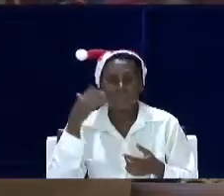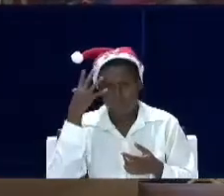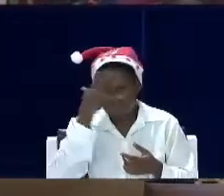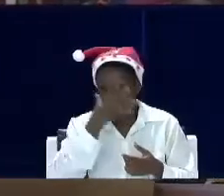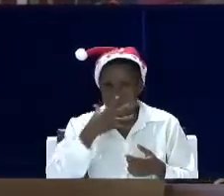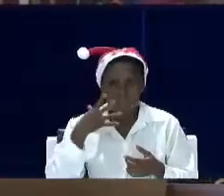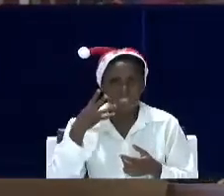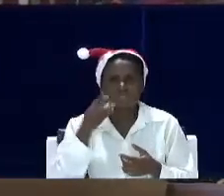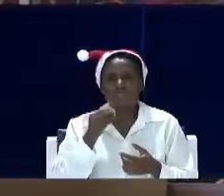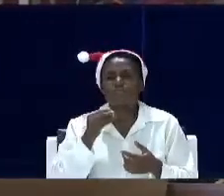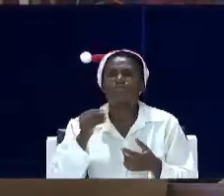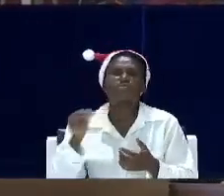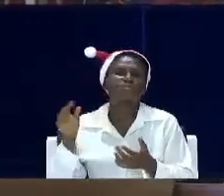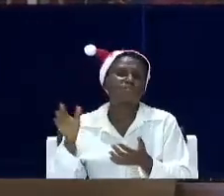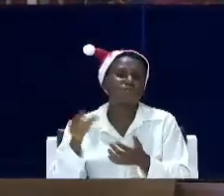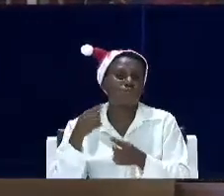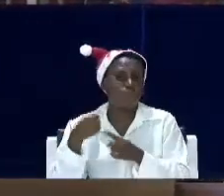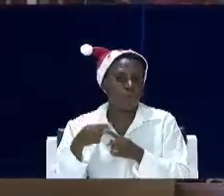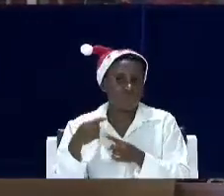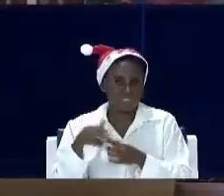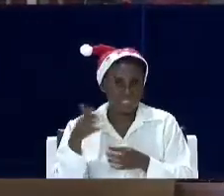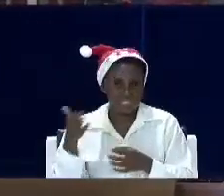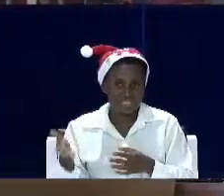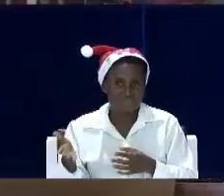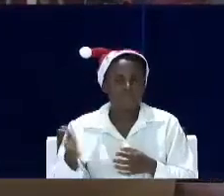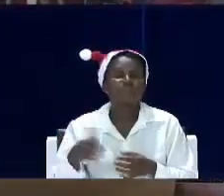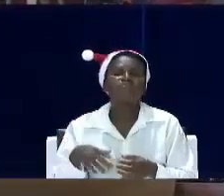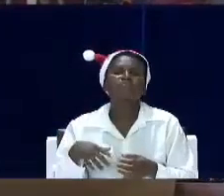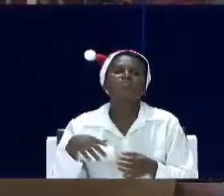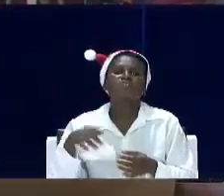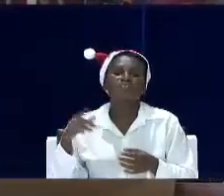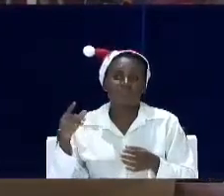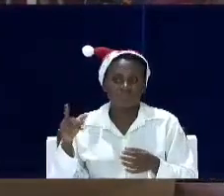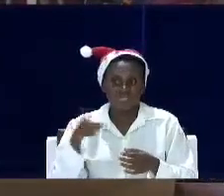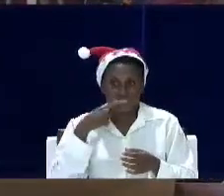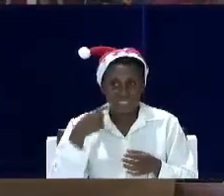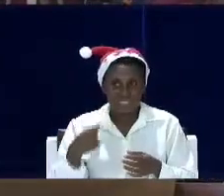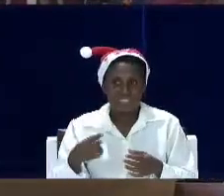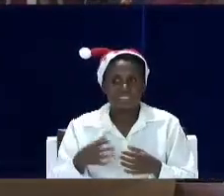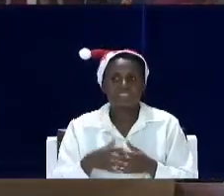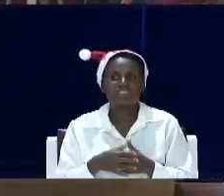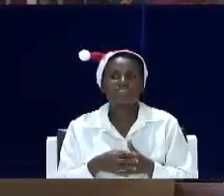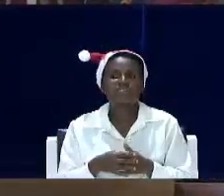psalm there. Verse 5 says,